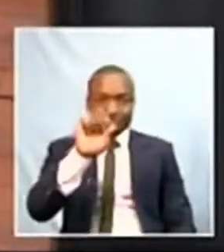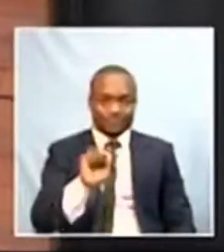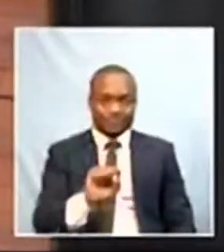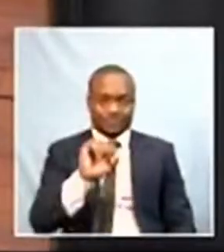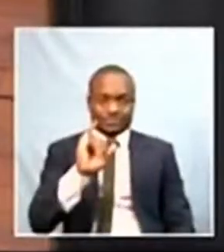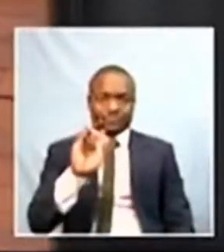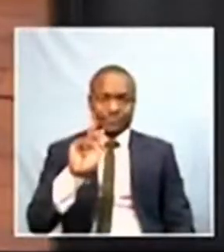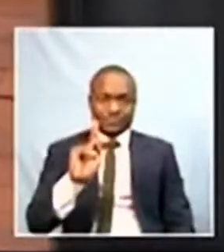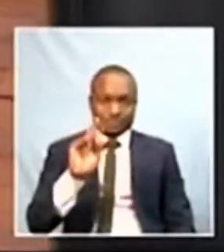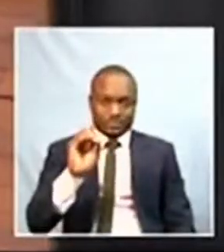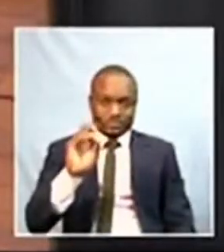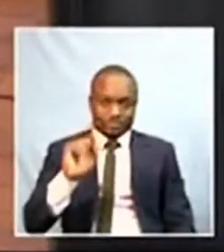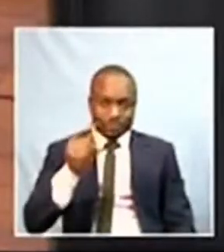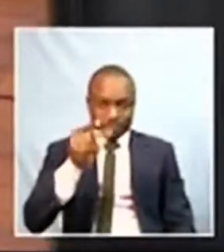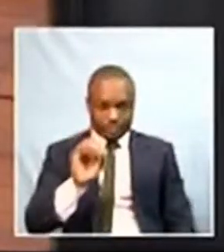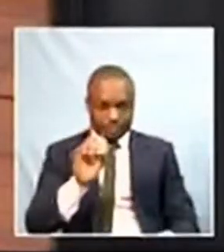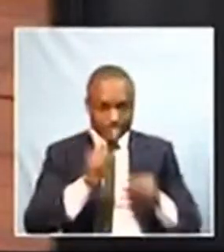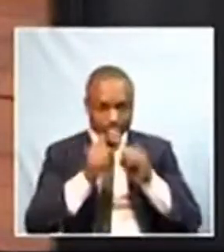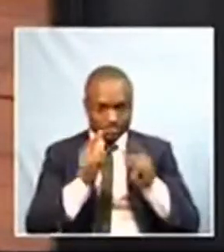However,